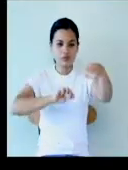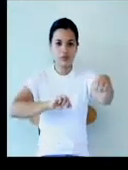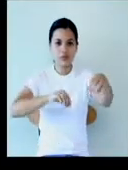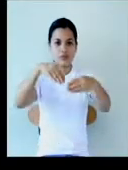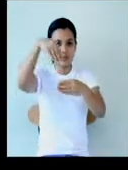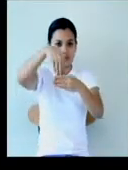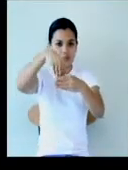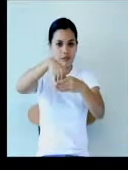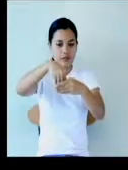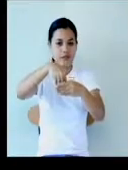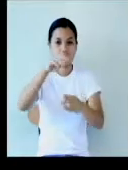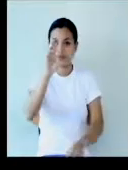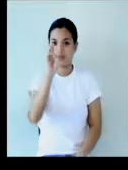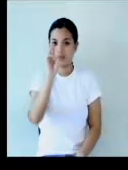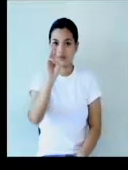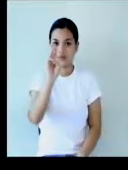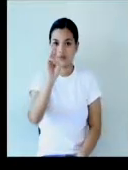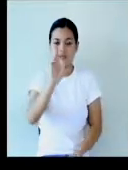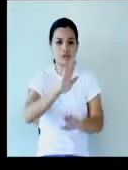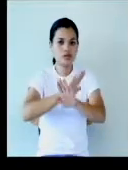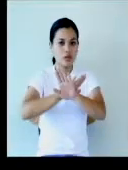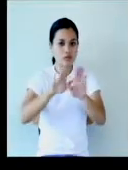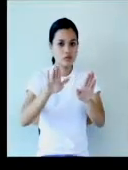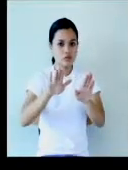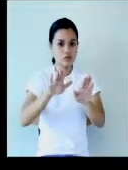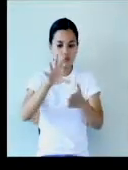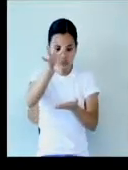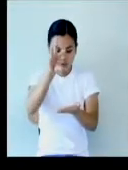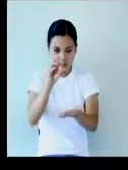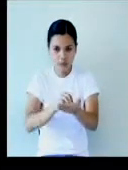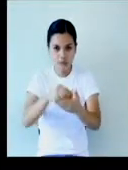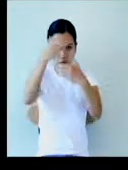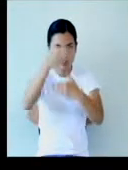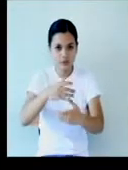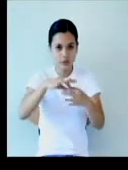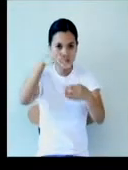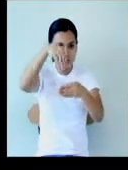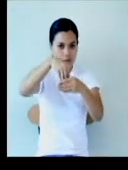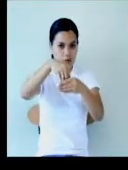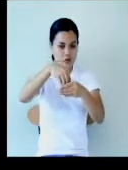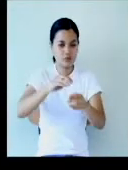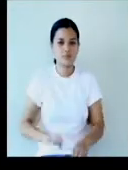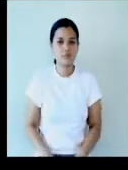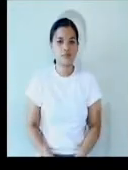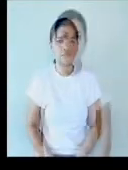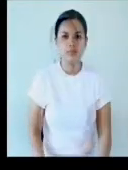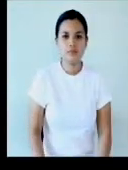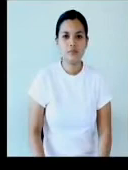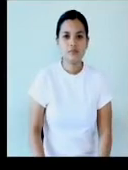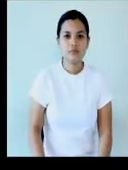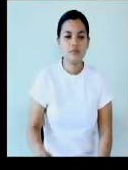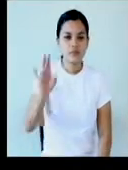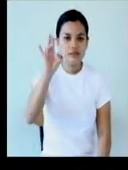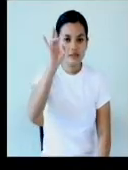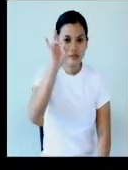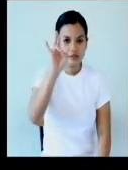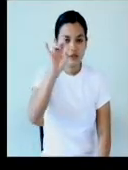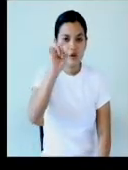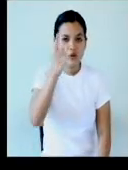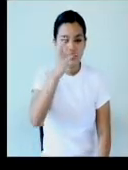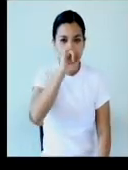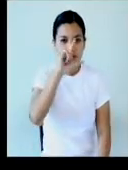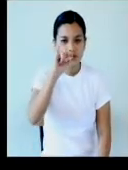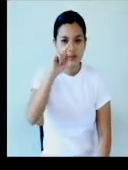tear the ballot. 6. Do not copy the contents of your ballot through any means.